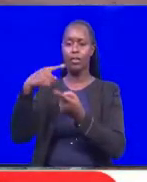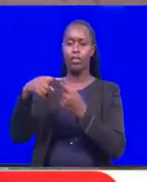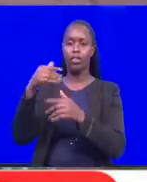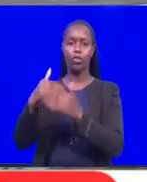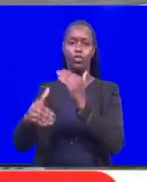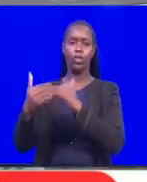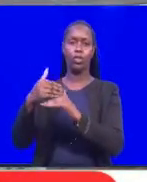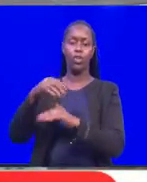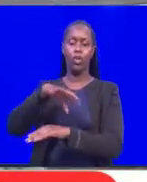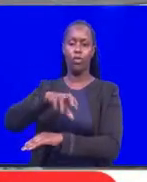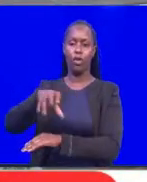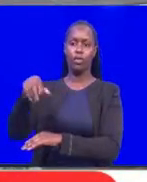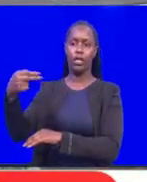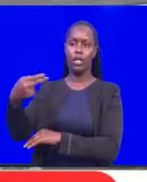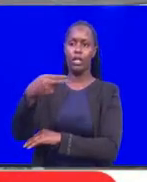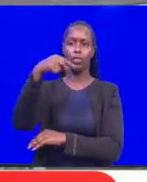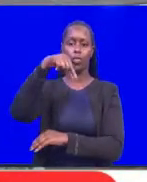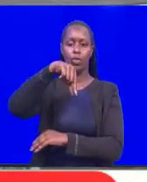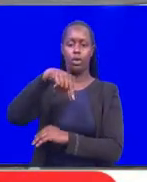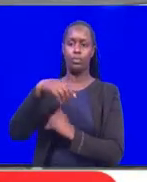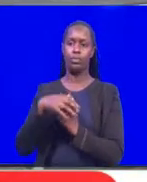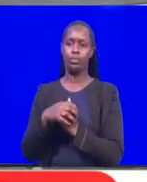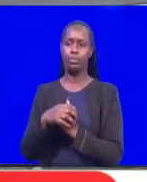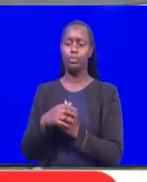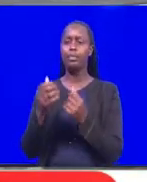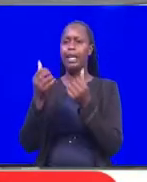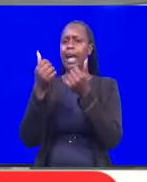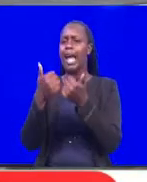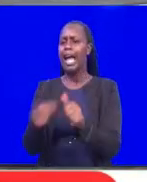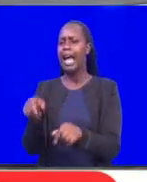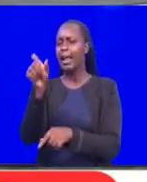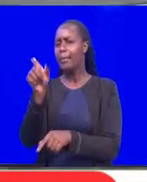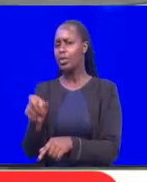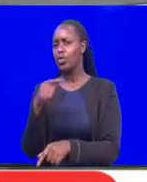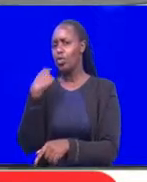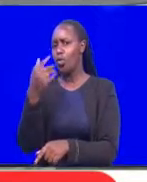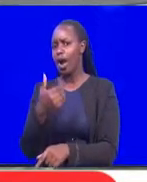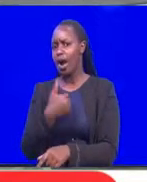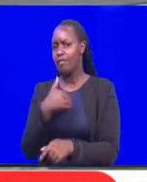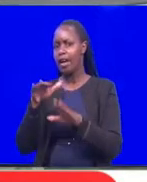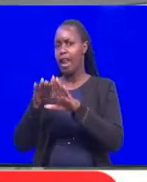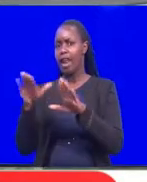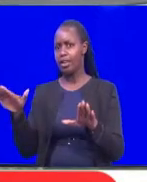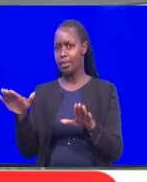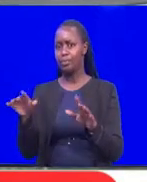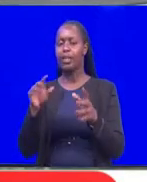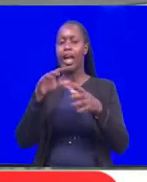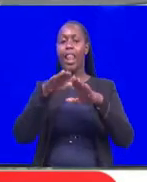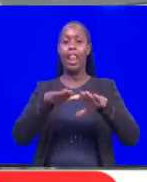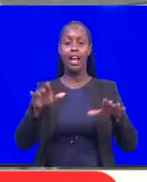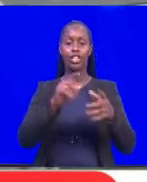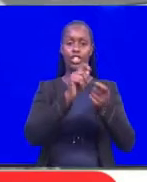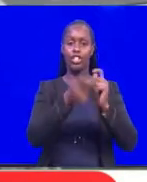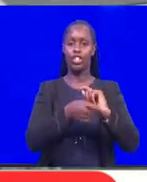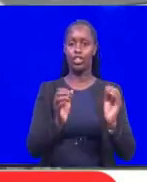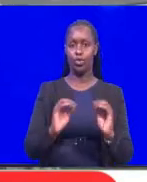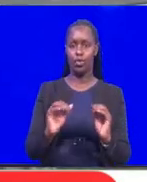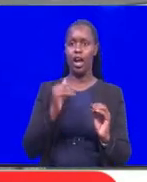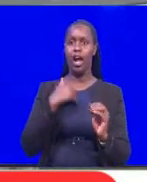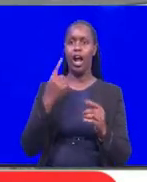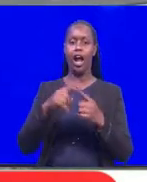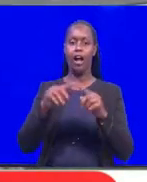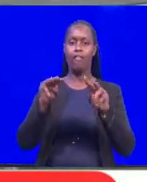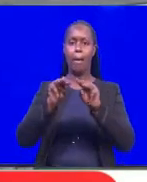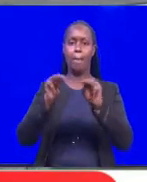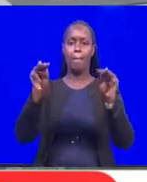county headquarters. Anybody who is occupying government land, unajua shamba haibadiliki, shamba iko na rahamani. Inasema